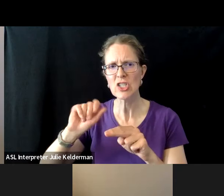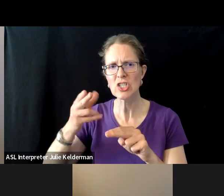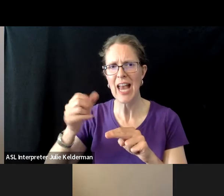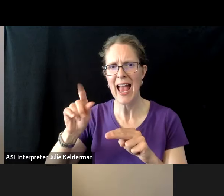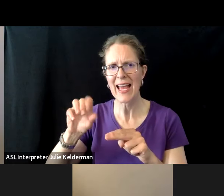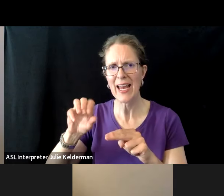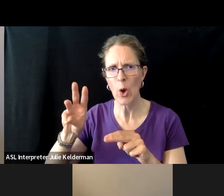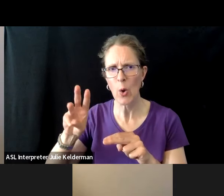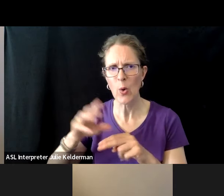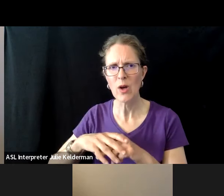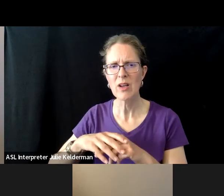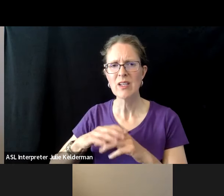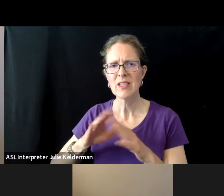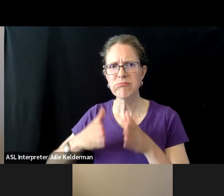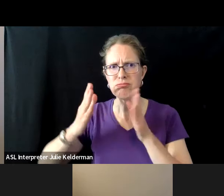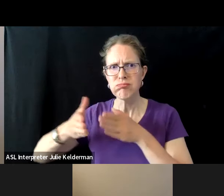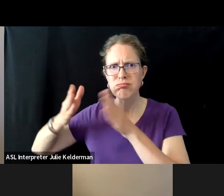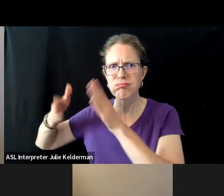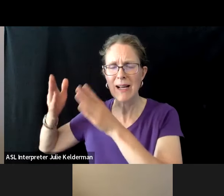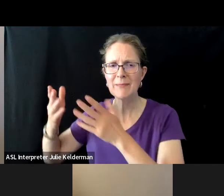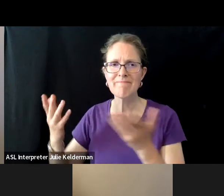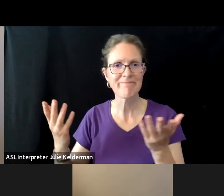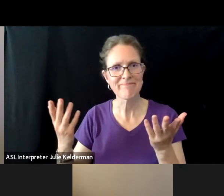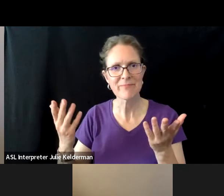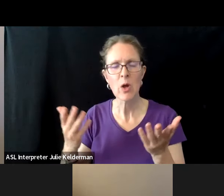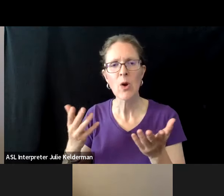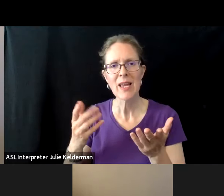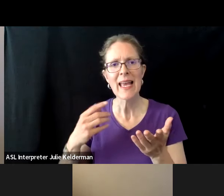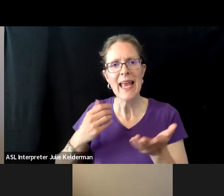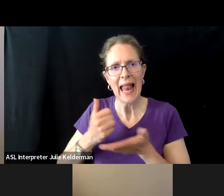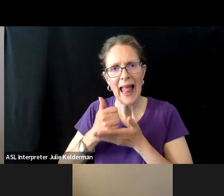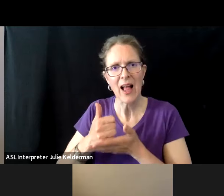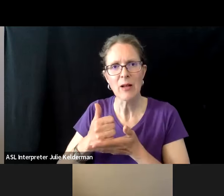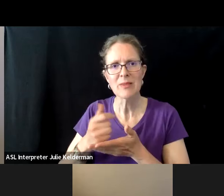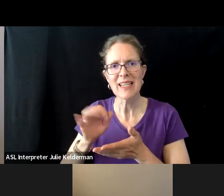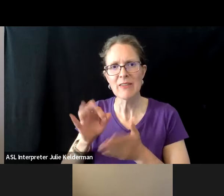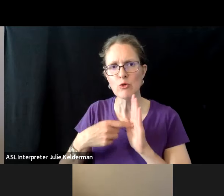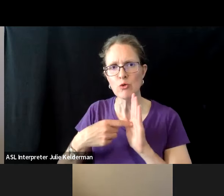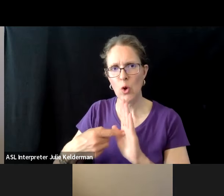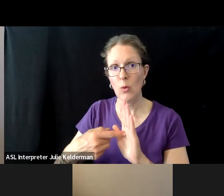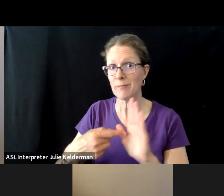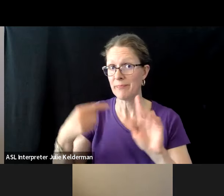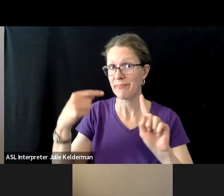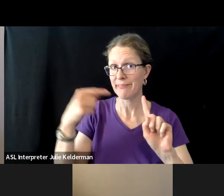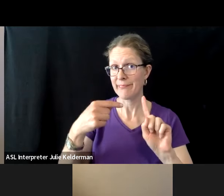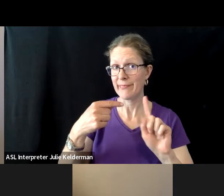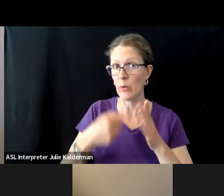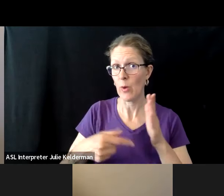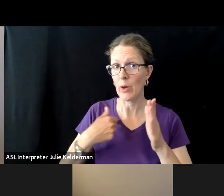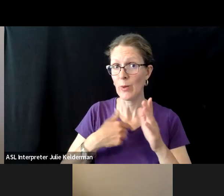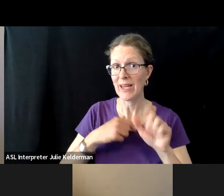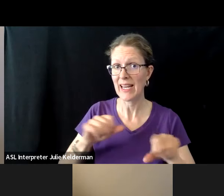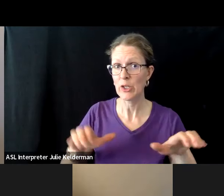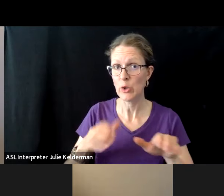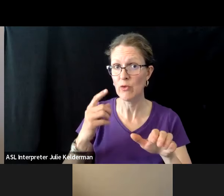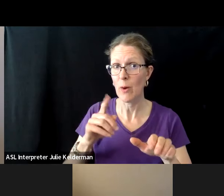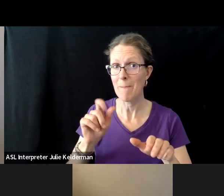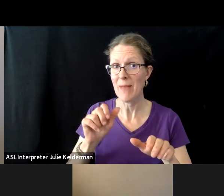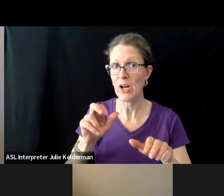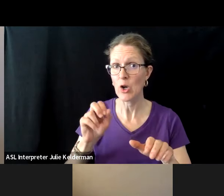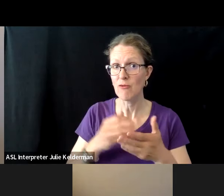So it's helpful if you can say, this is what we can do as a matter of right. And in exchange for us doing all of these nice things